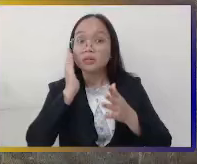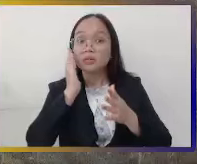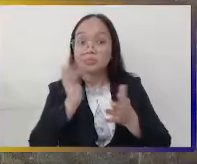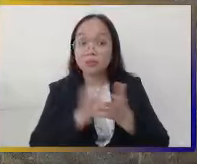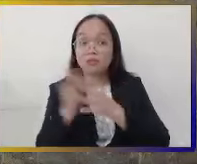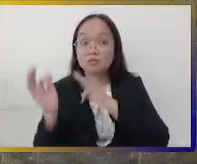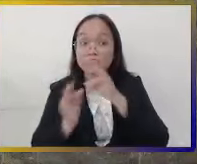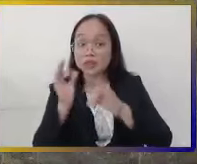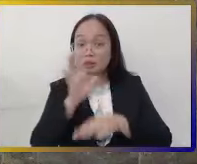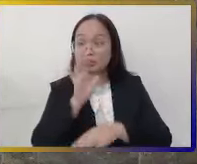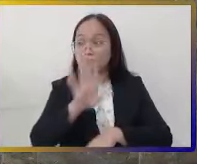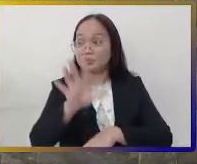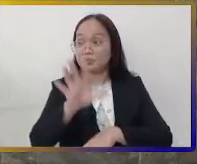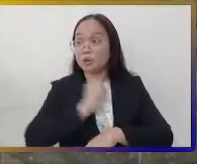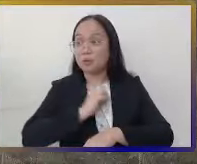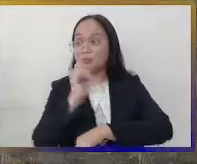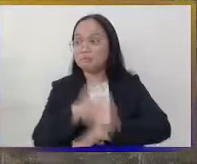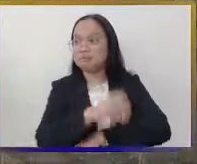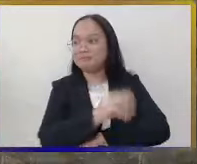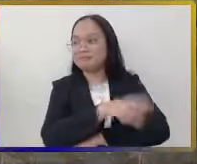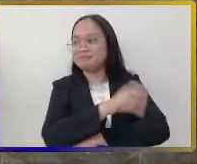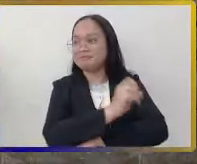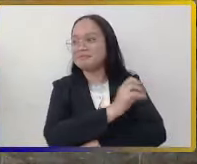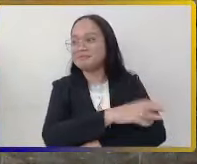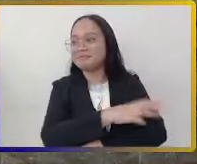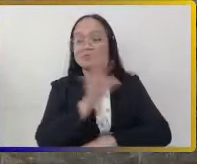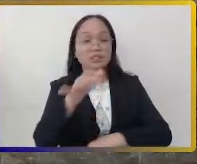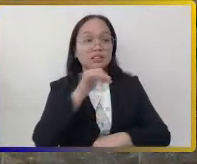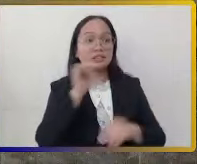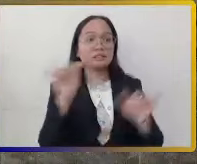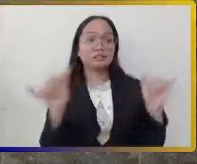means? Kamarites.